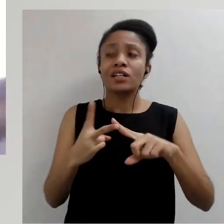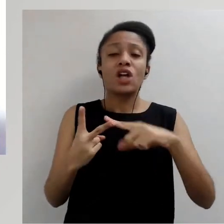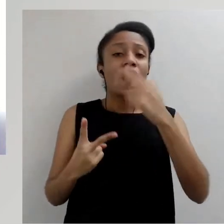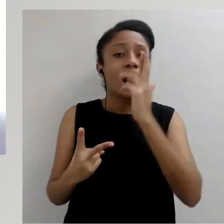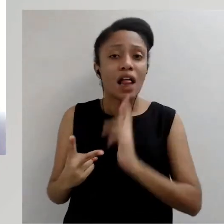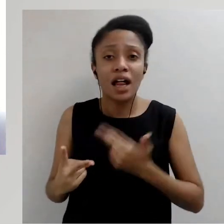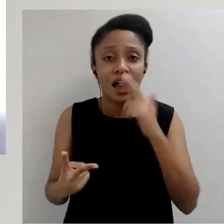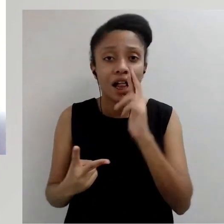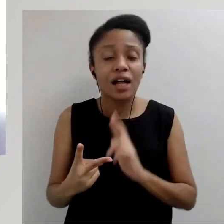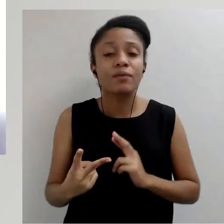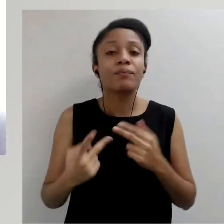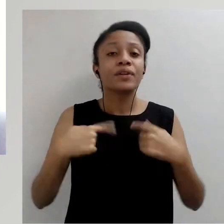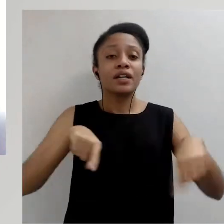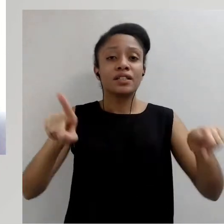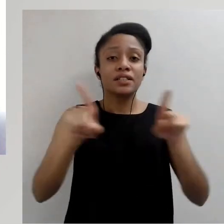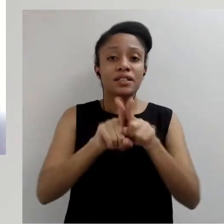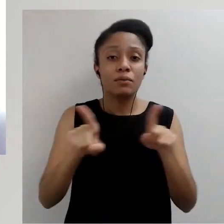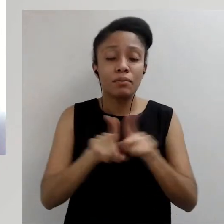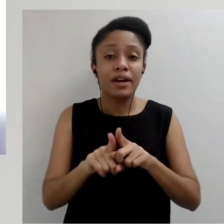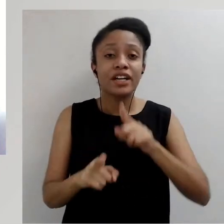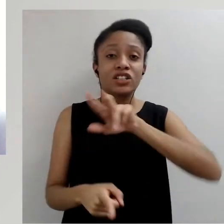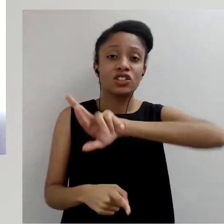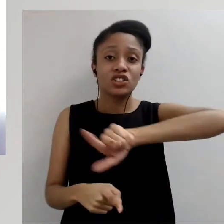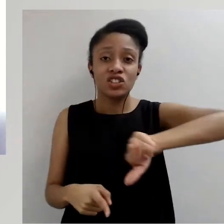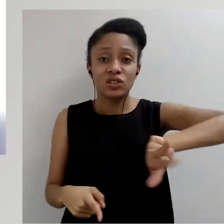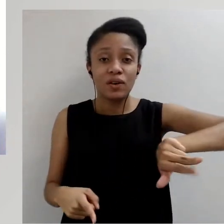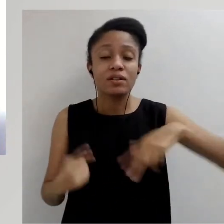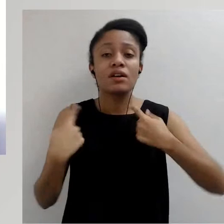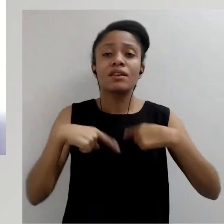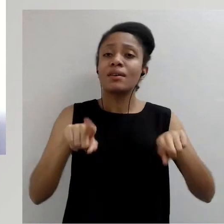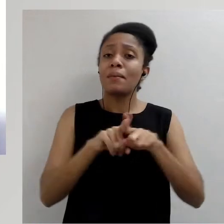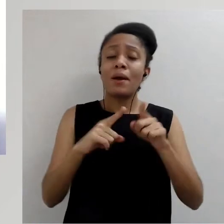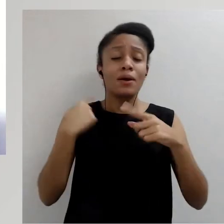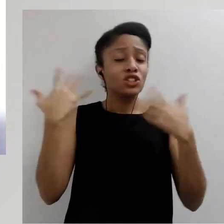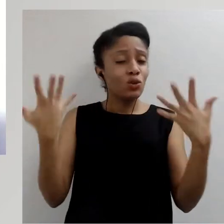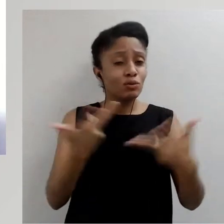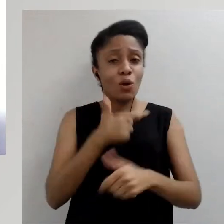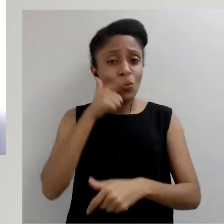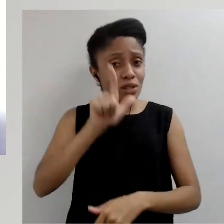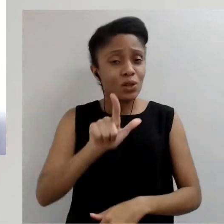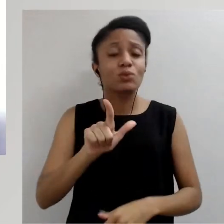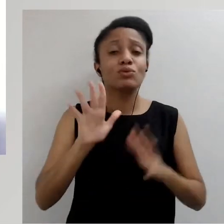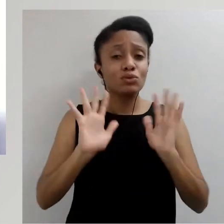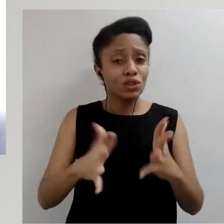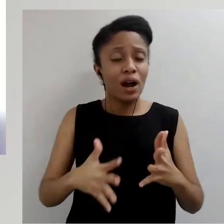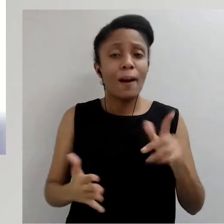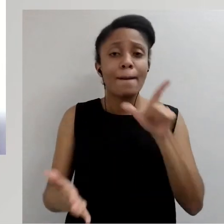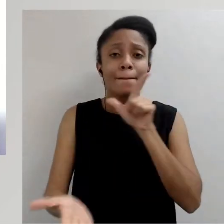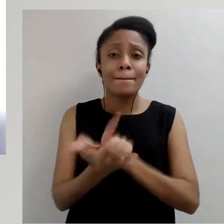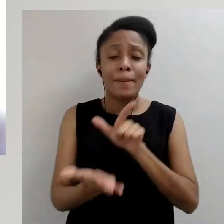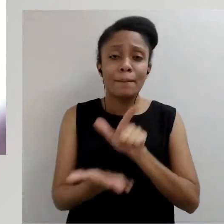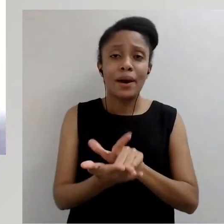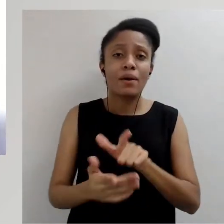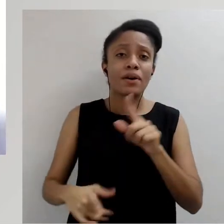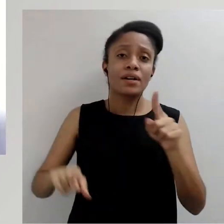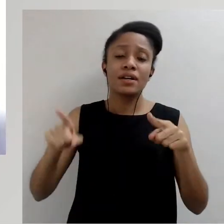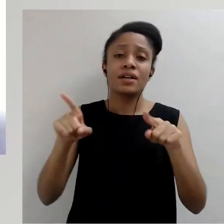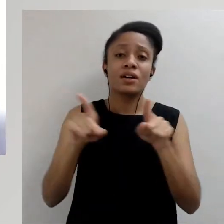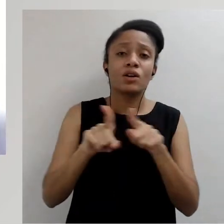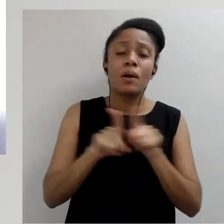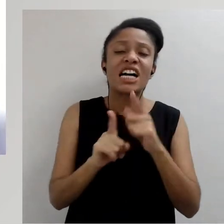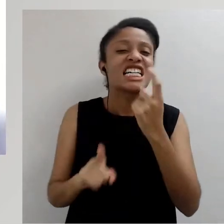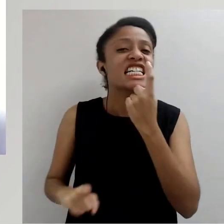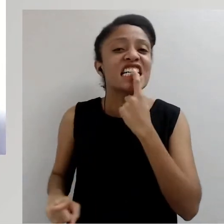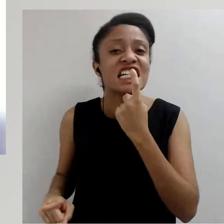and everything they produce. I think it is a gain because paper is biodegradable. So taking